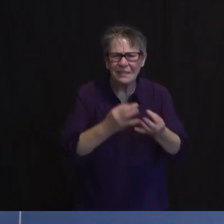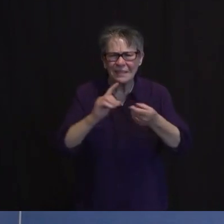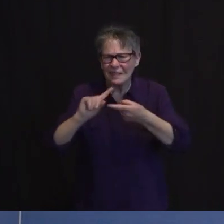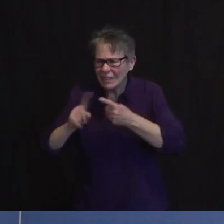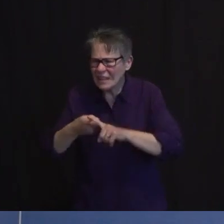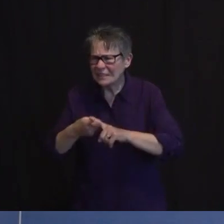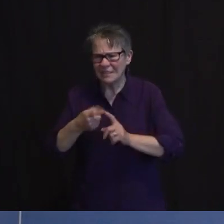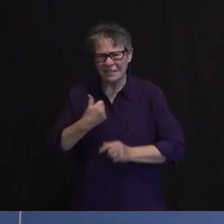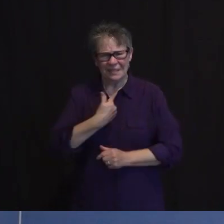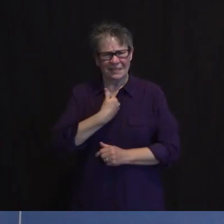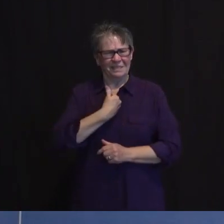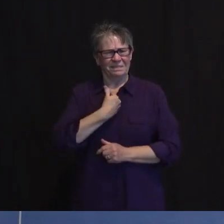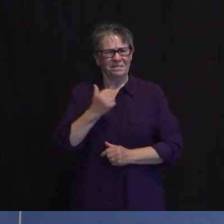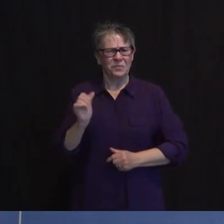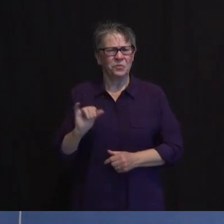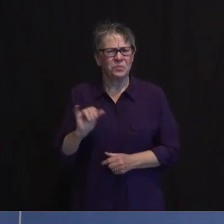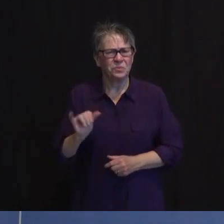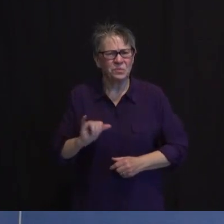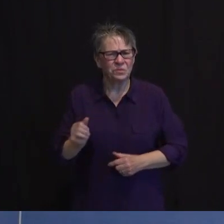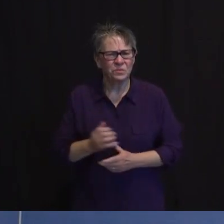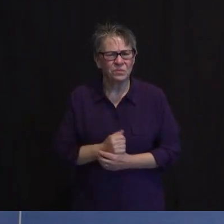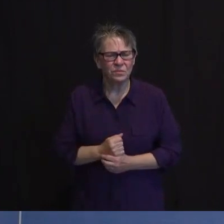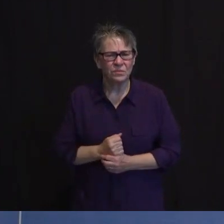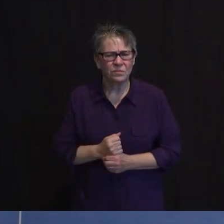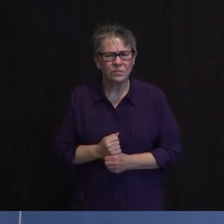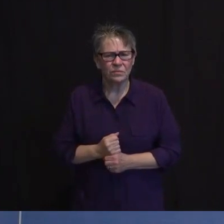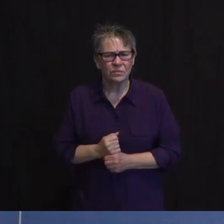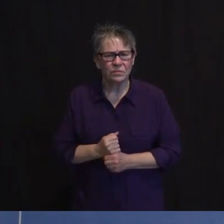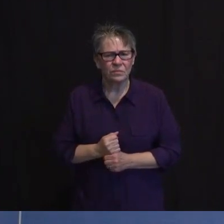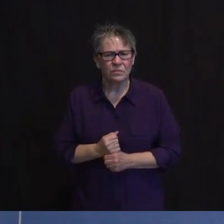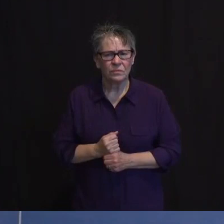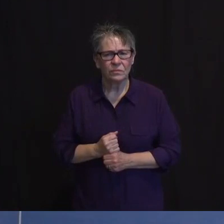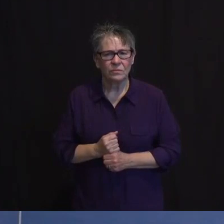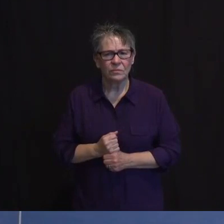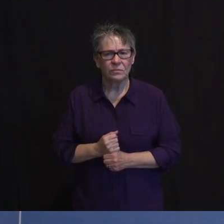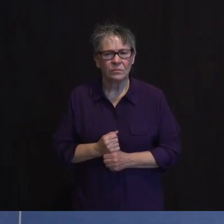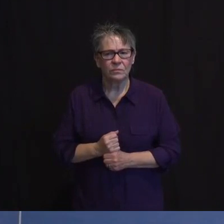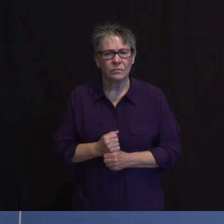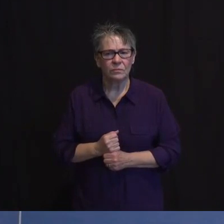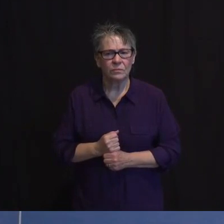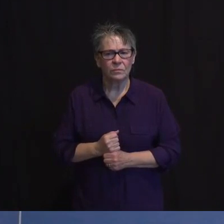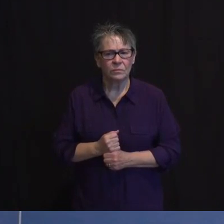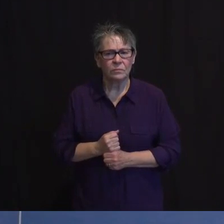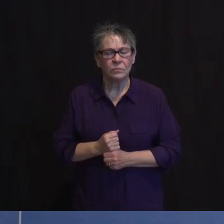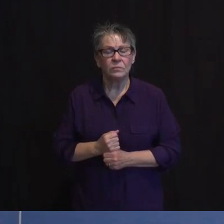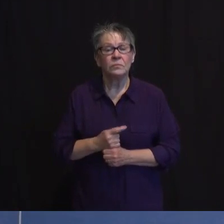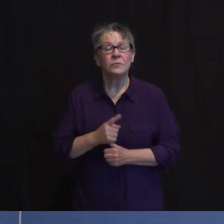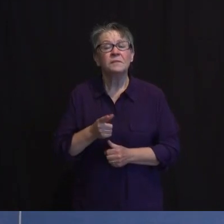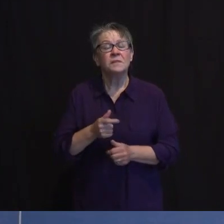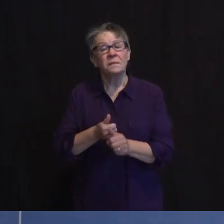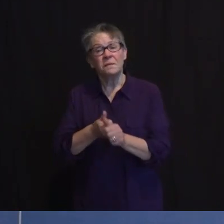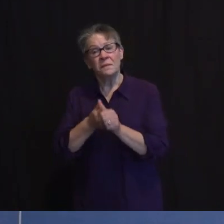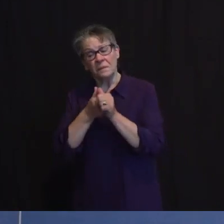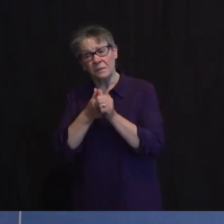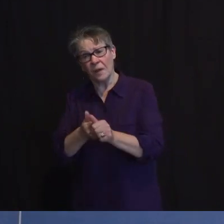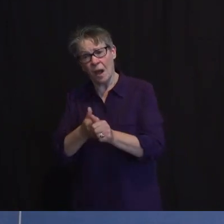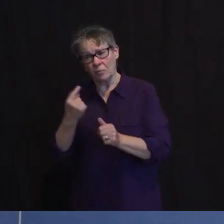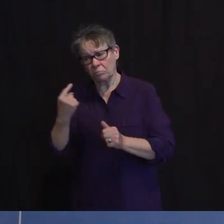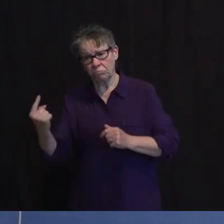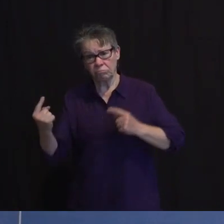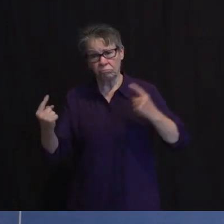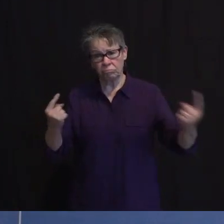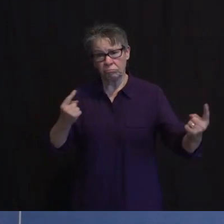It is possible by adhering to aggressive social distancing. You are personally responsible for saving